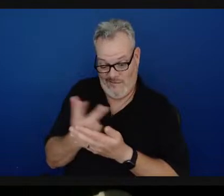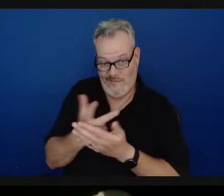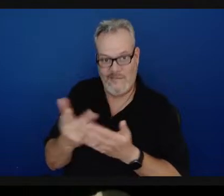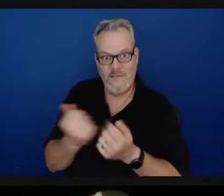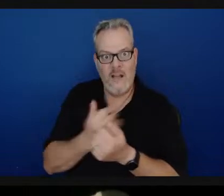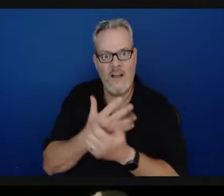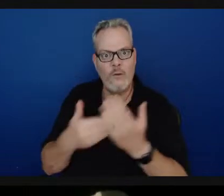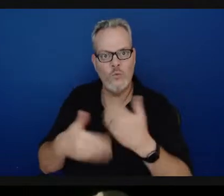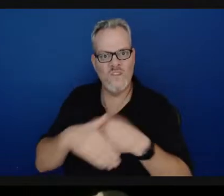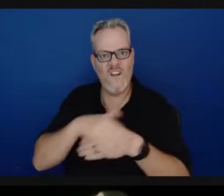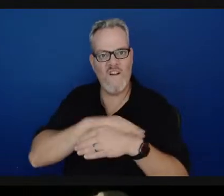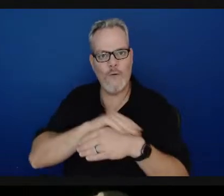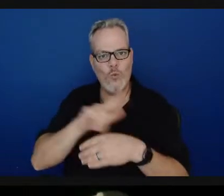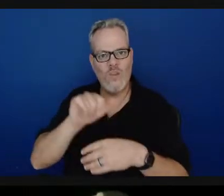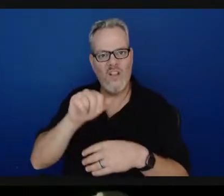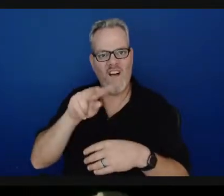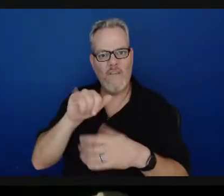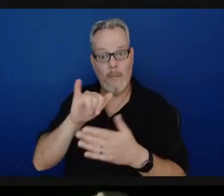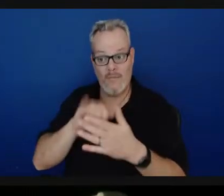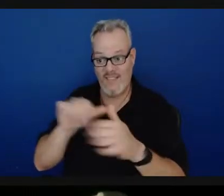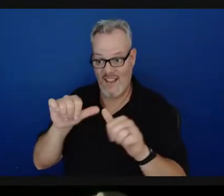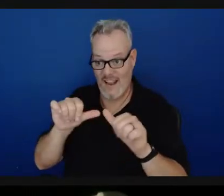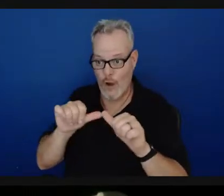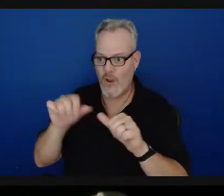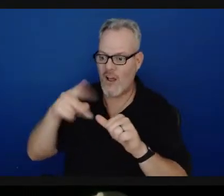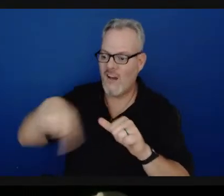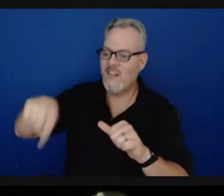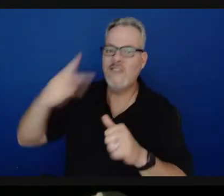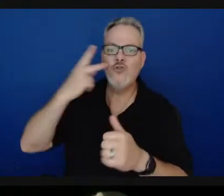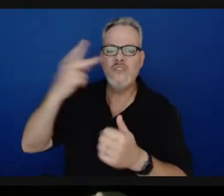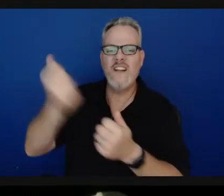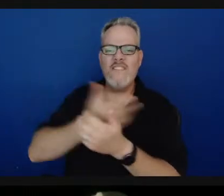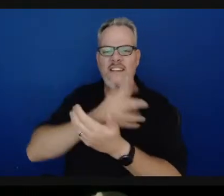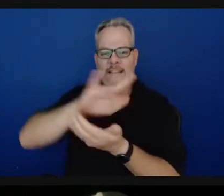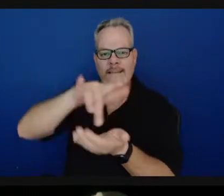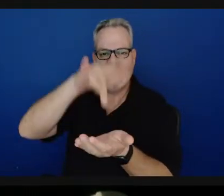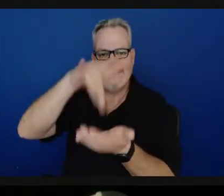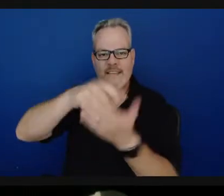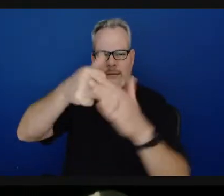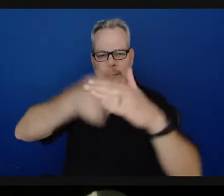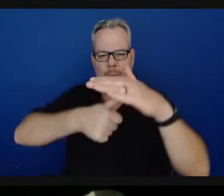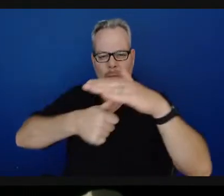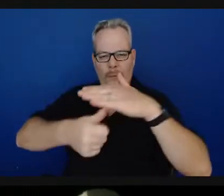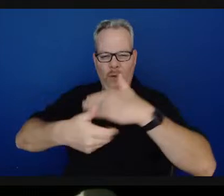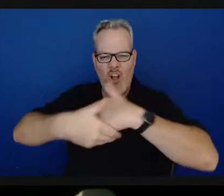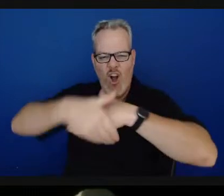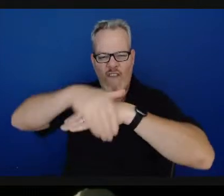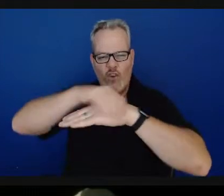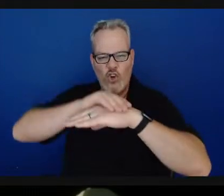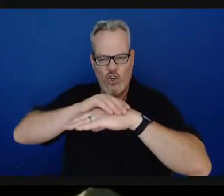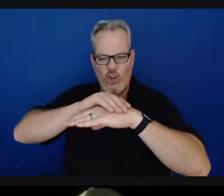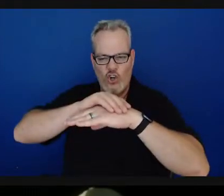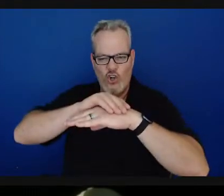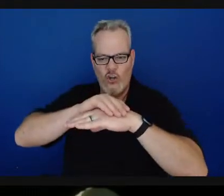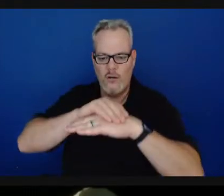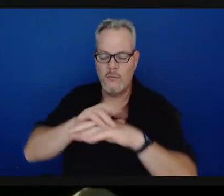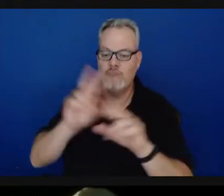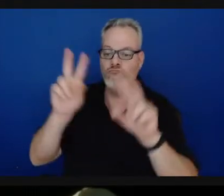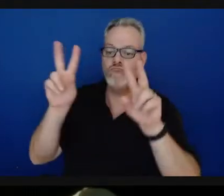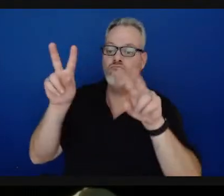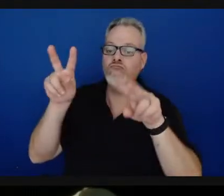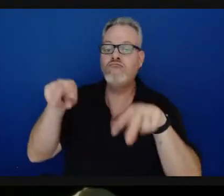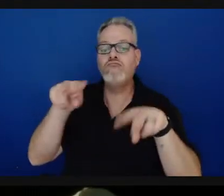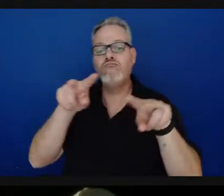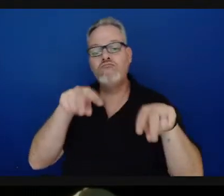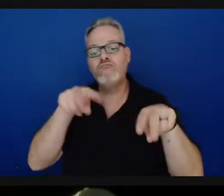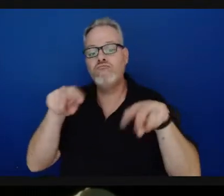coming through. But that marks more or less that side of the central island that's buried underneath there right now. A more vertical view of that piece of road